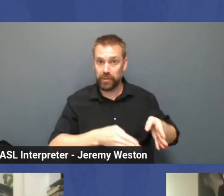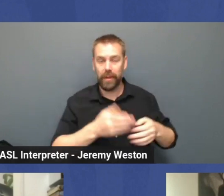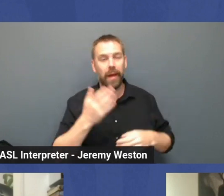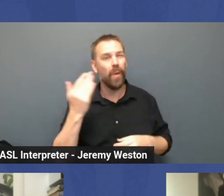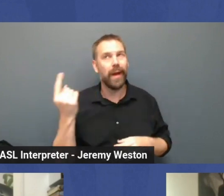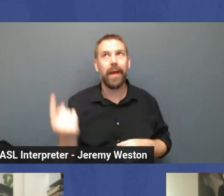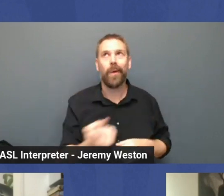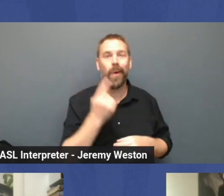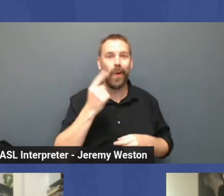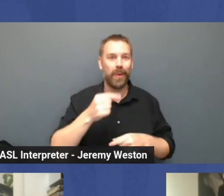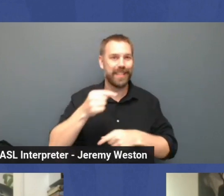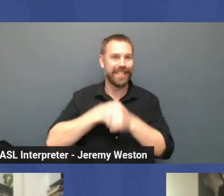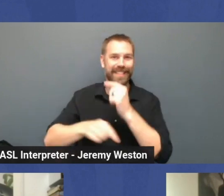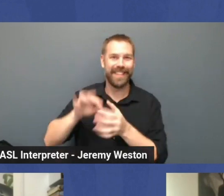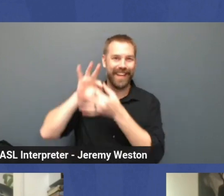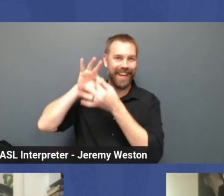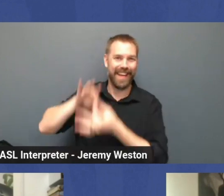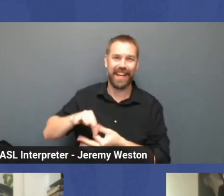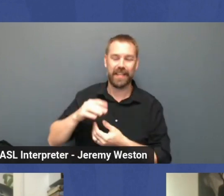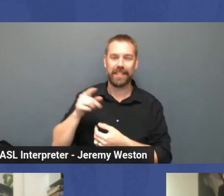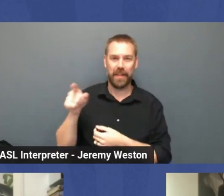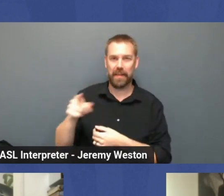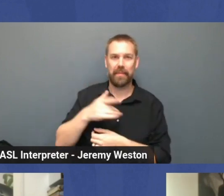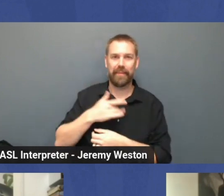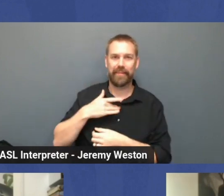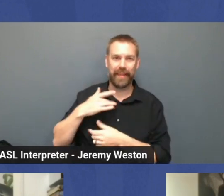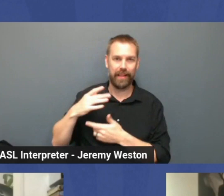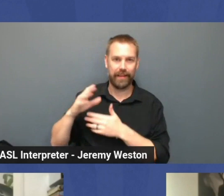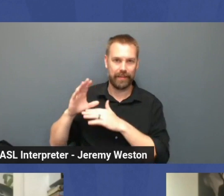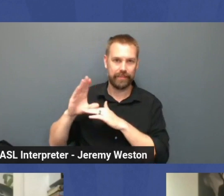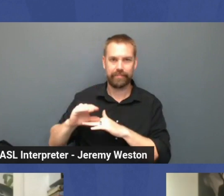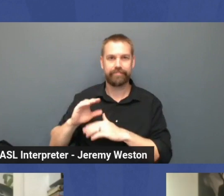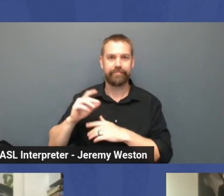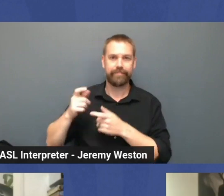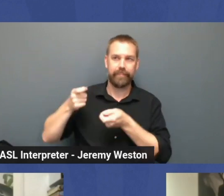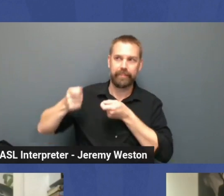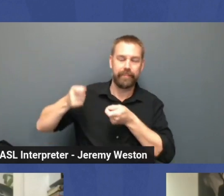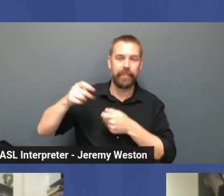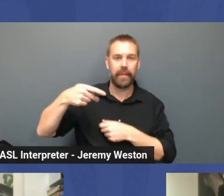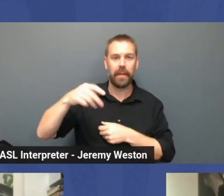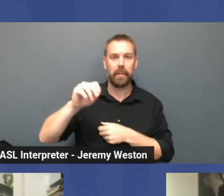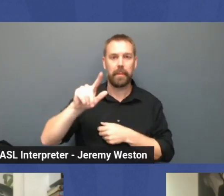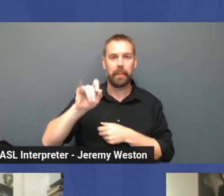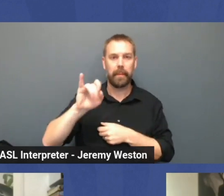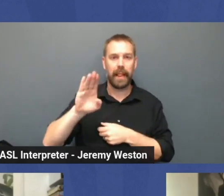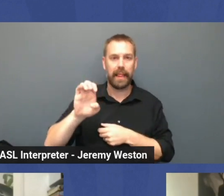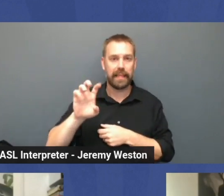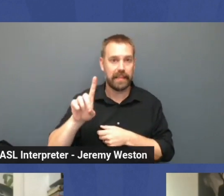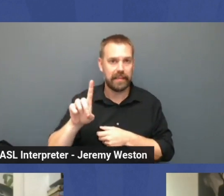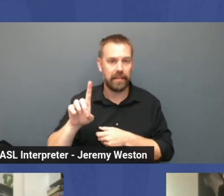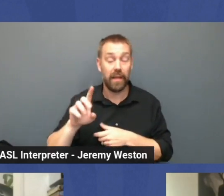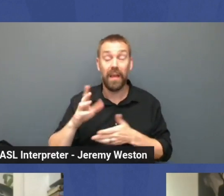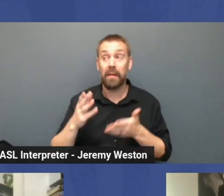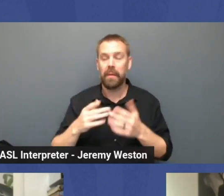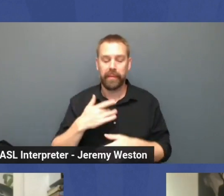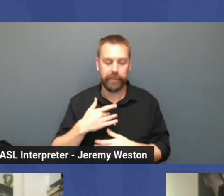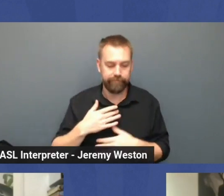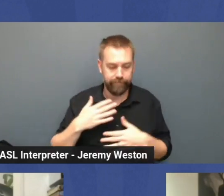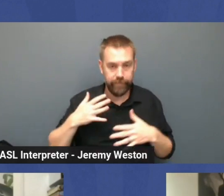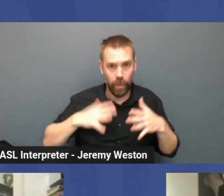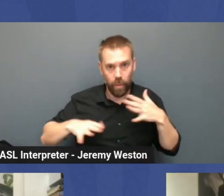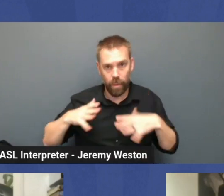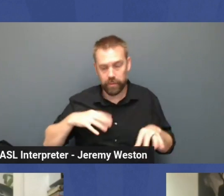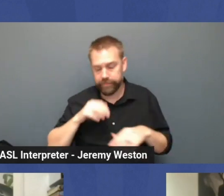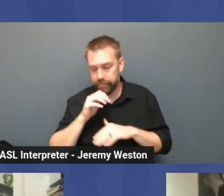some type of way. Maybe they felt like they couldn't say something. Maybe they're uncomfortable with what they're wearing because somebody's looking at them. Maybe they just